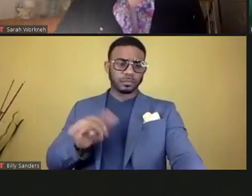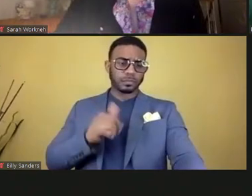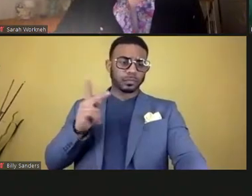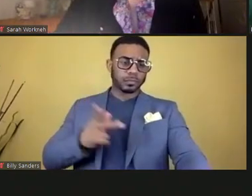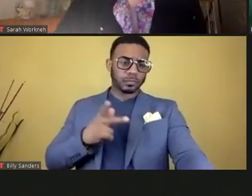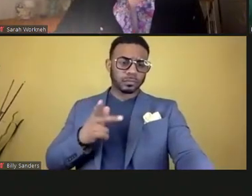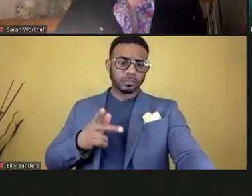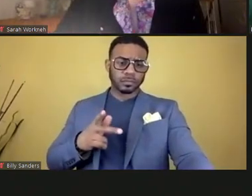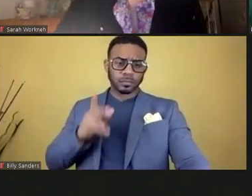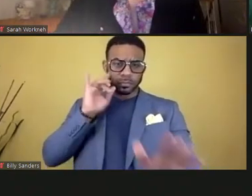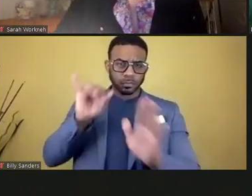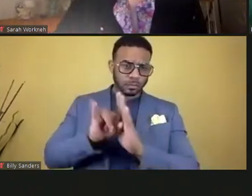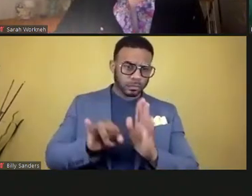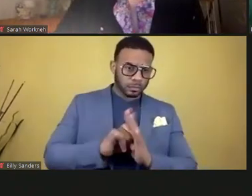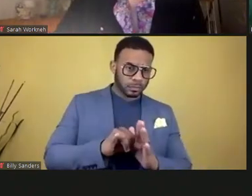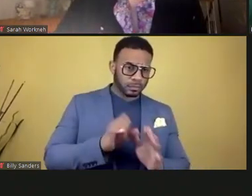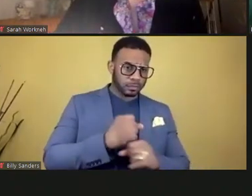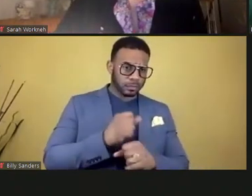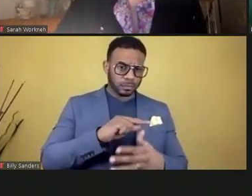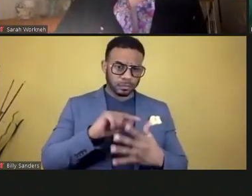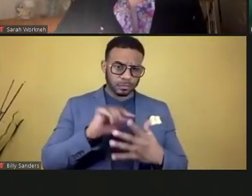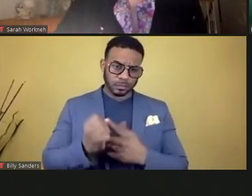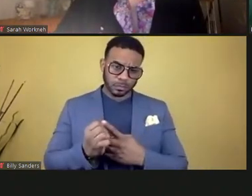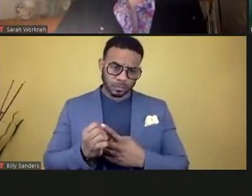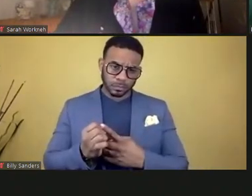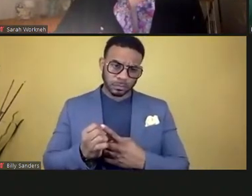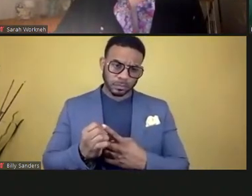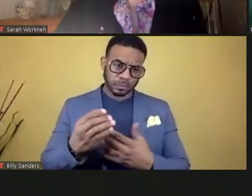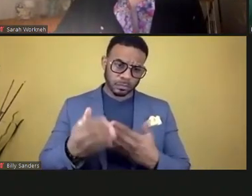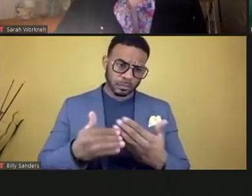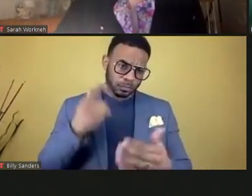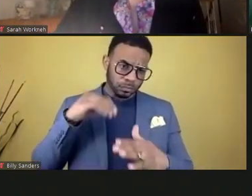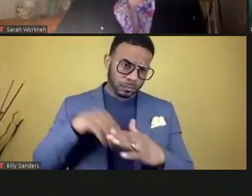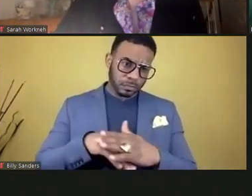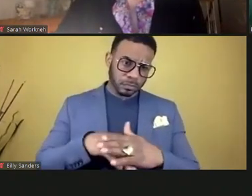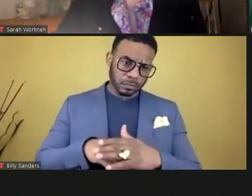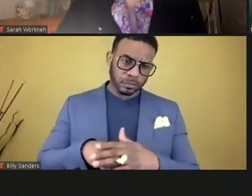of identities in creating these environments in terms of accessibility.